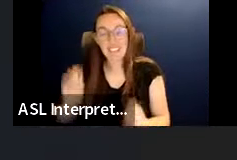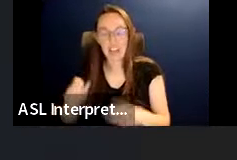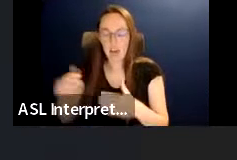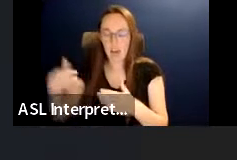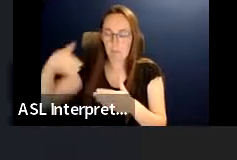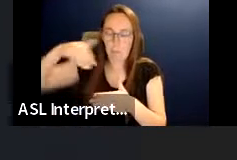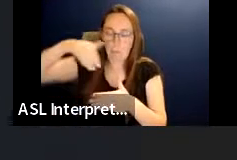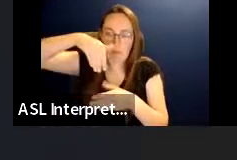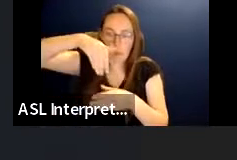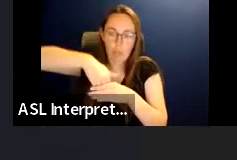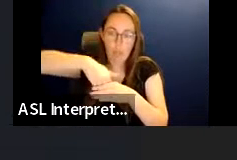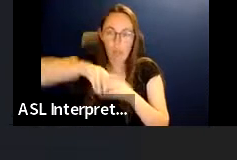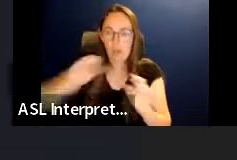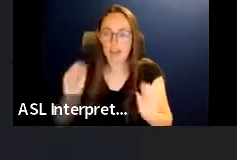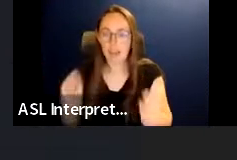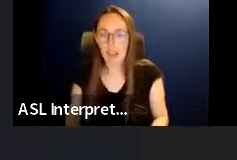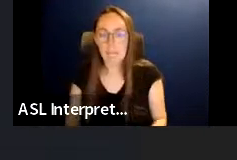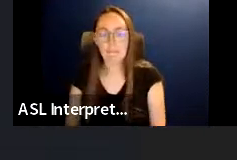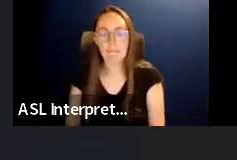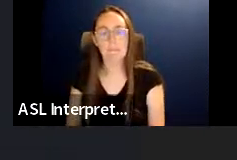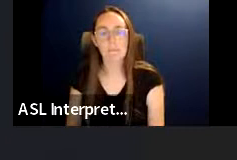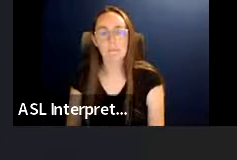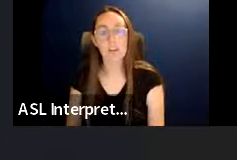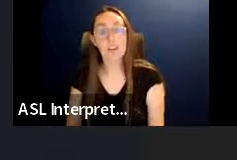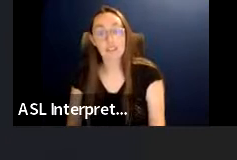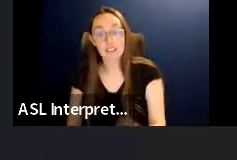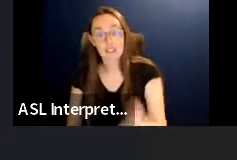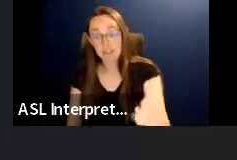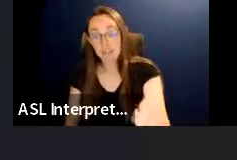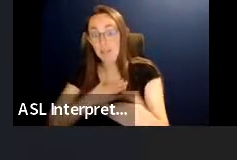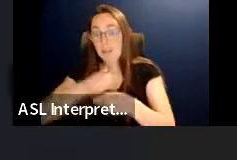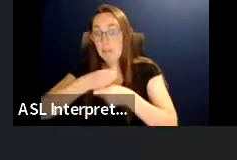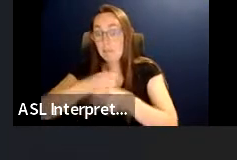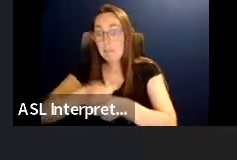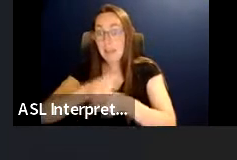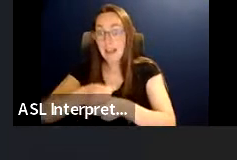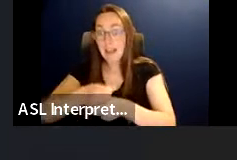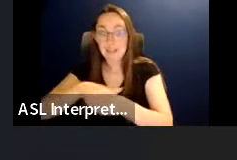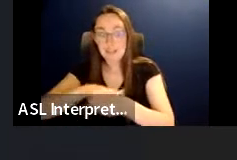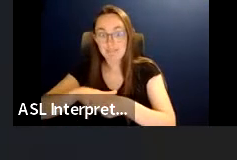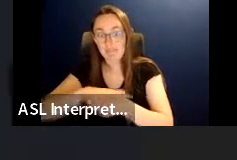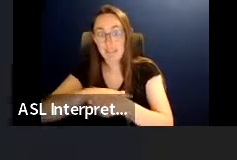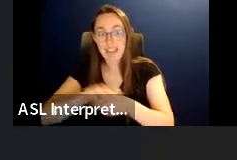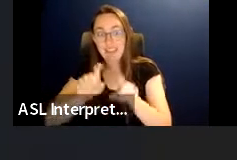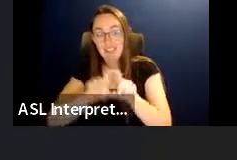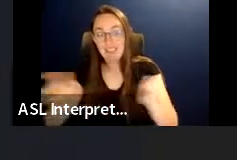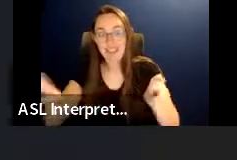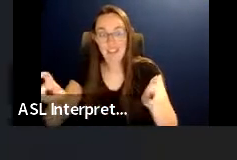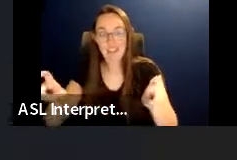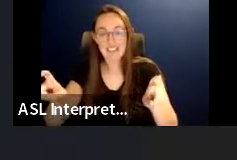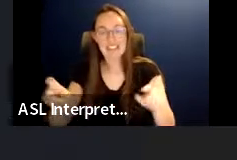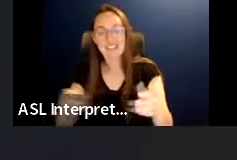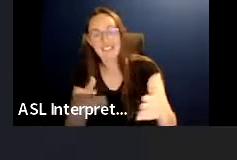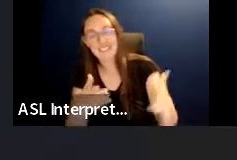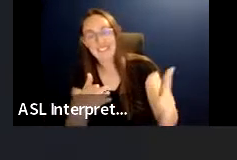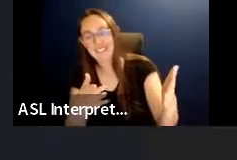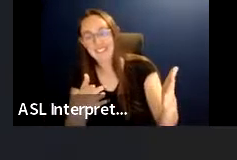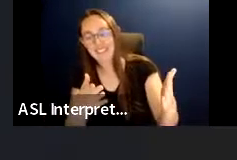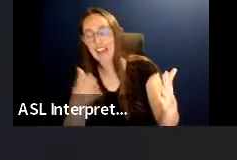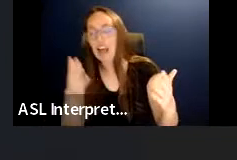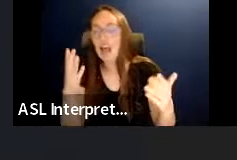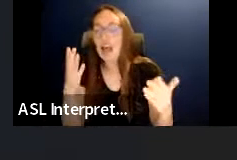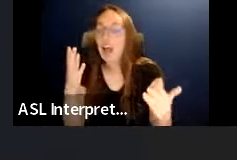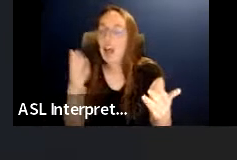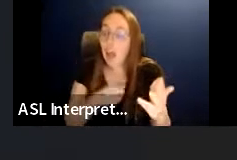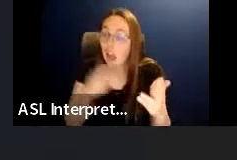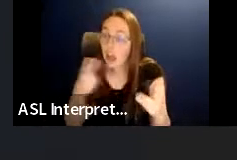what my maker's space closet looks like. And so I use this picture because I want to encourage everybody to look